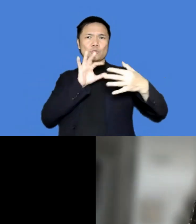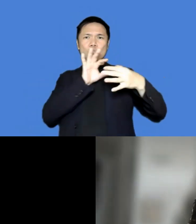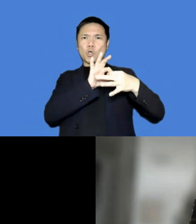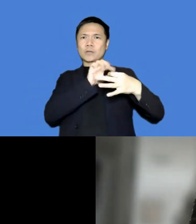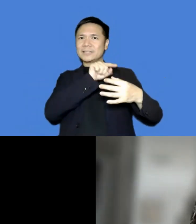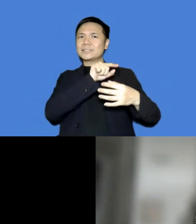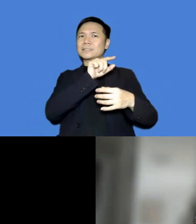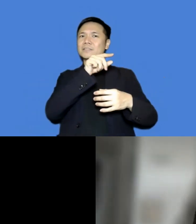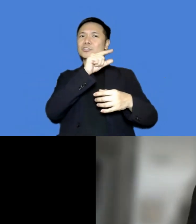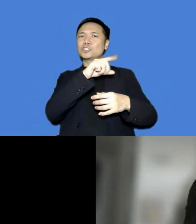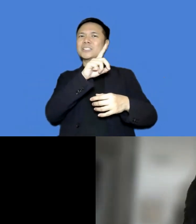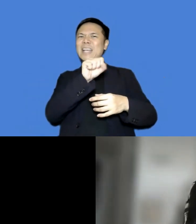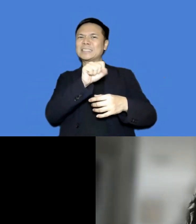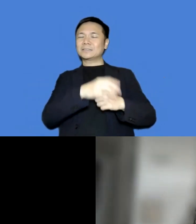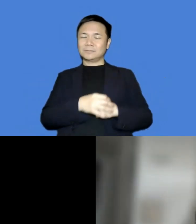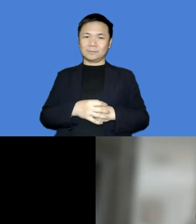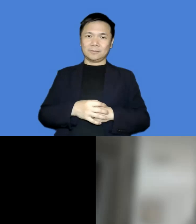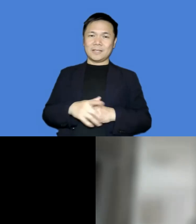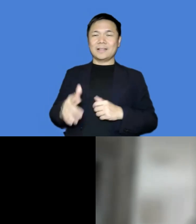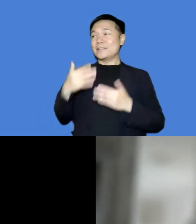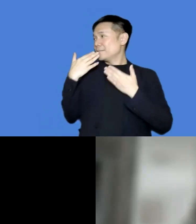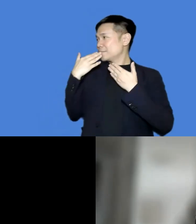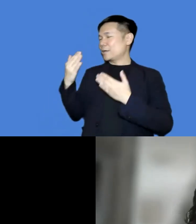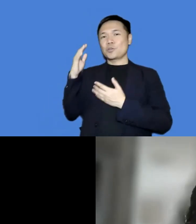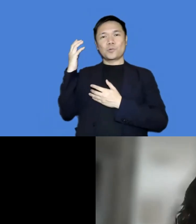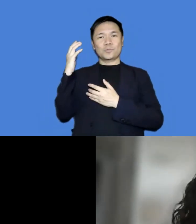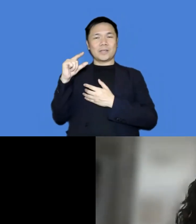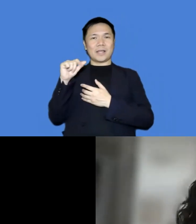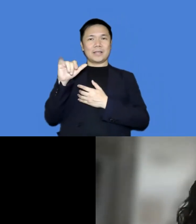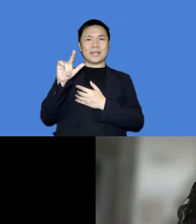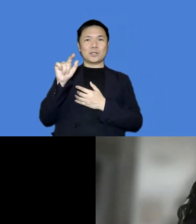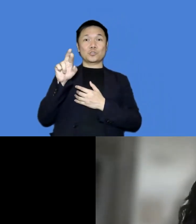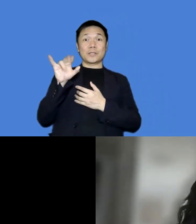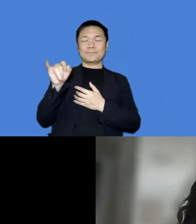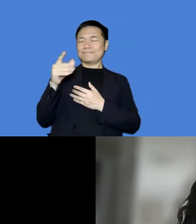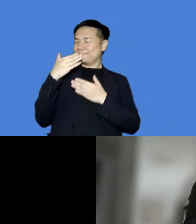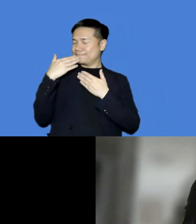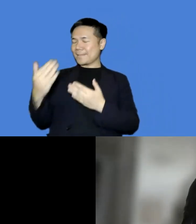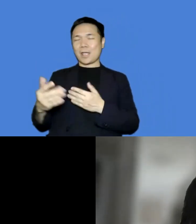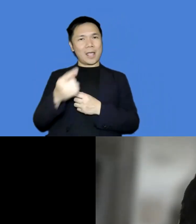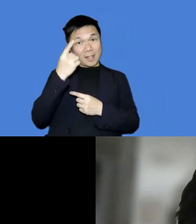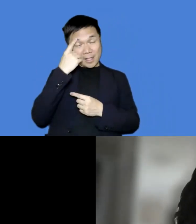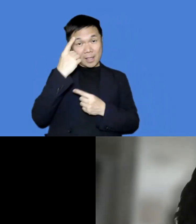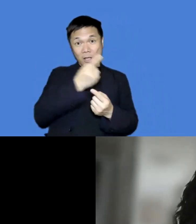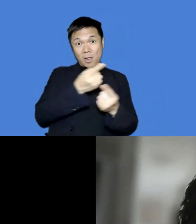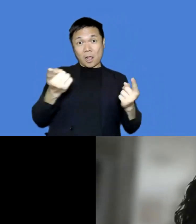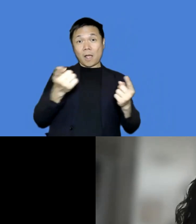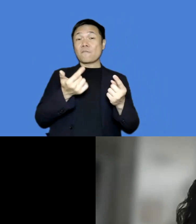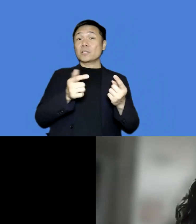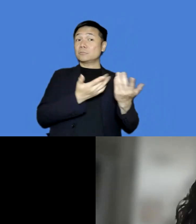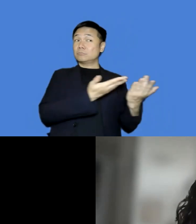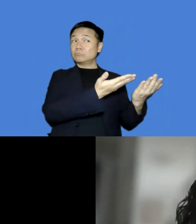Thanks so much, Gayatri, and absolutely. And I think it also will be interesting to hear from